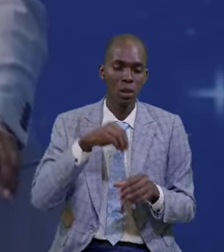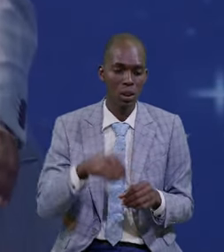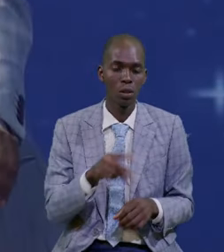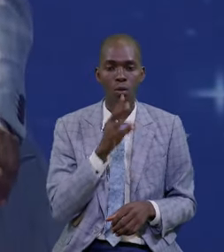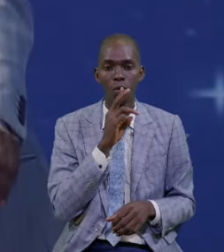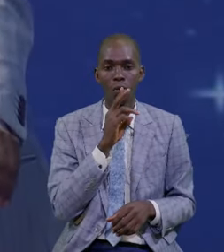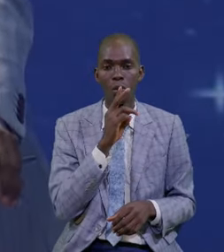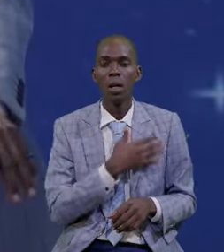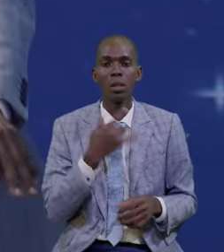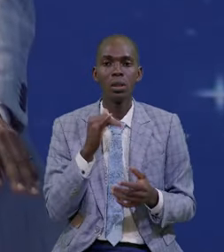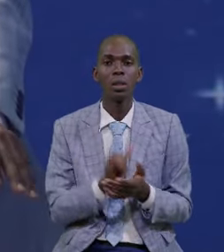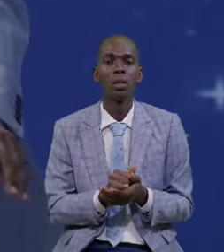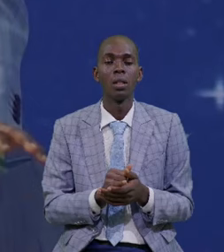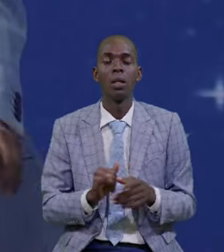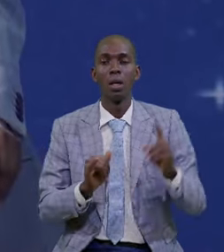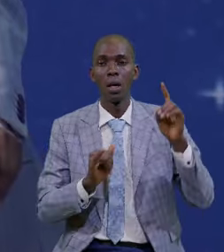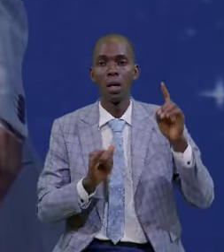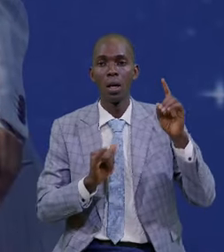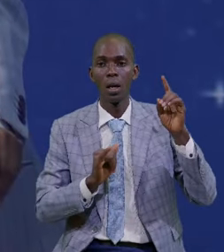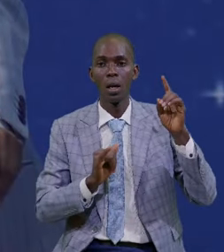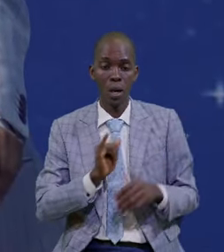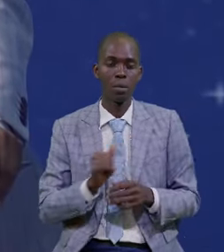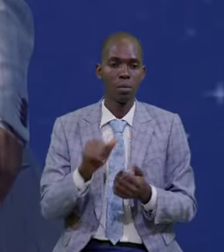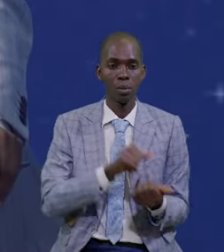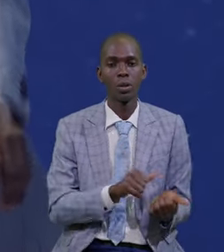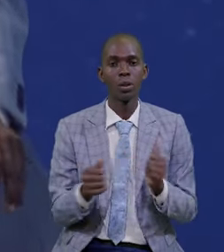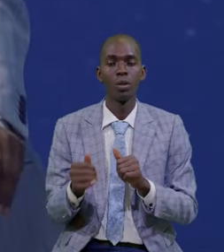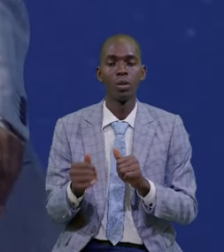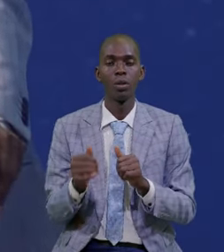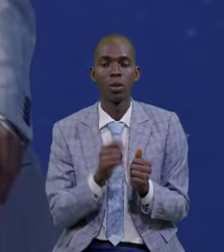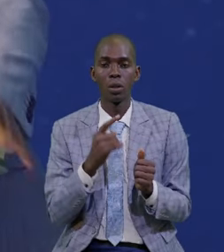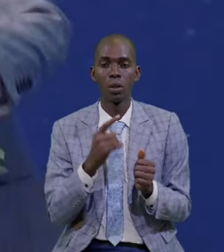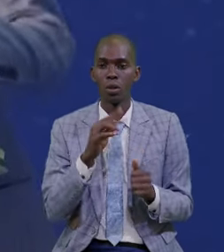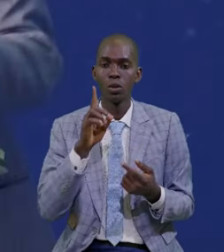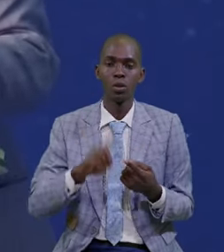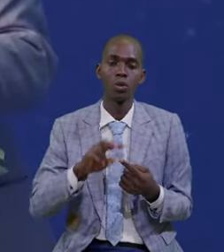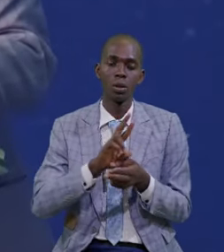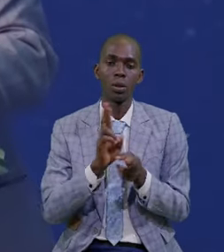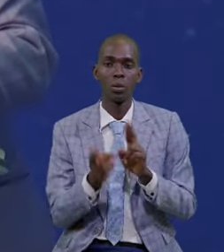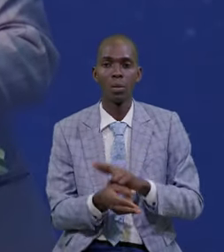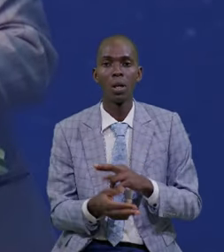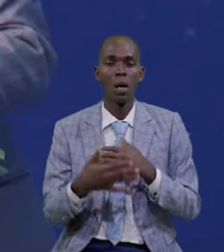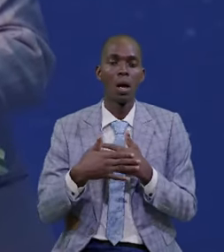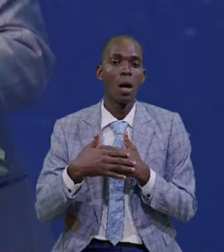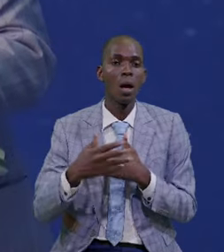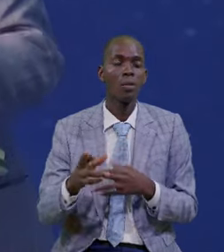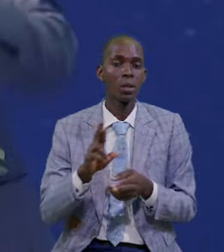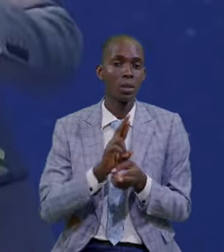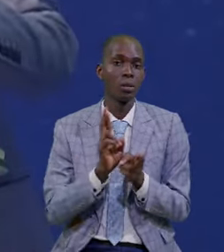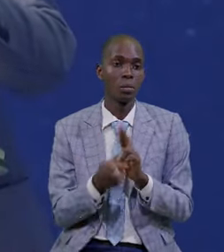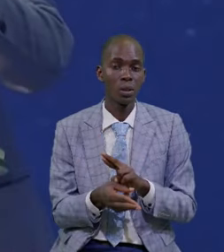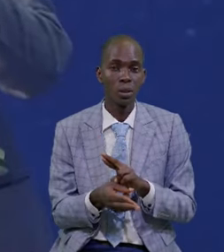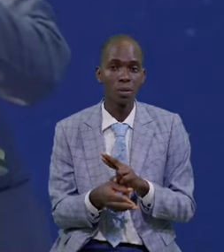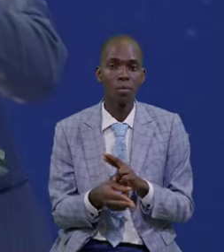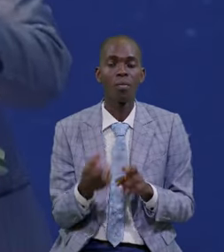baptized with water unto repentance. After repentance, and